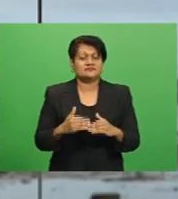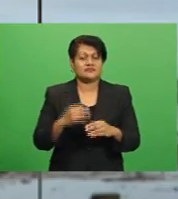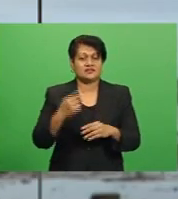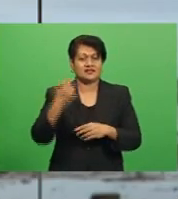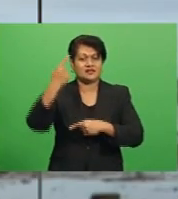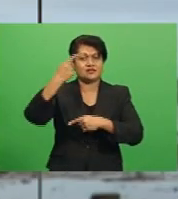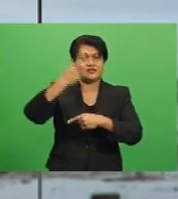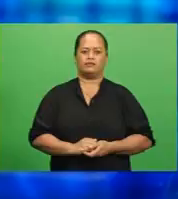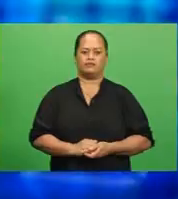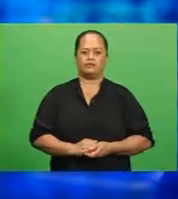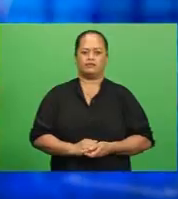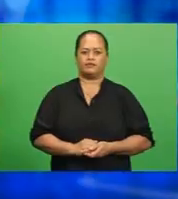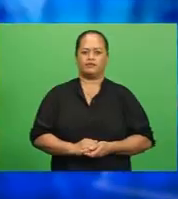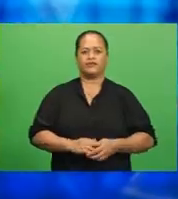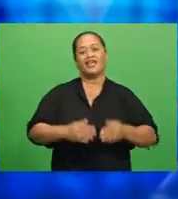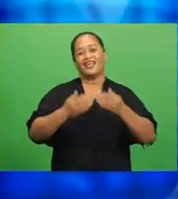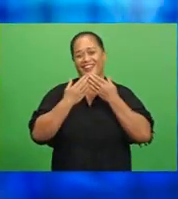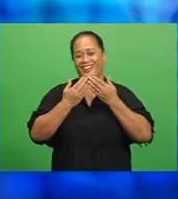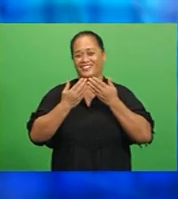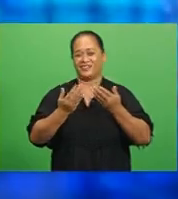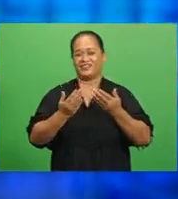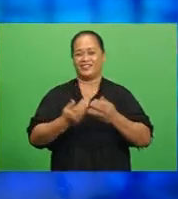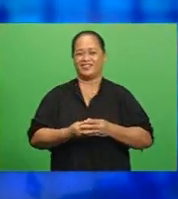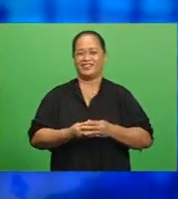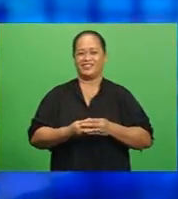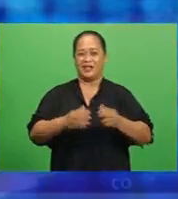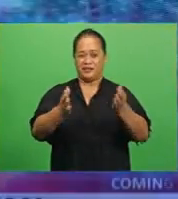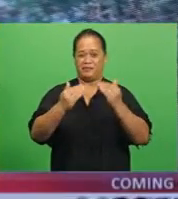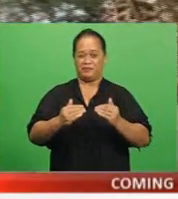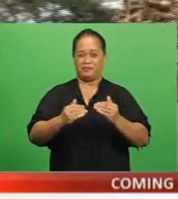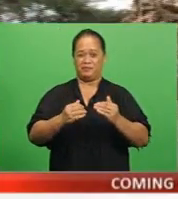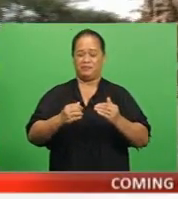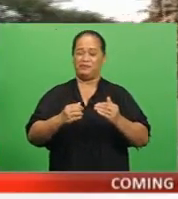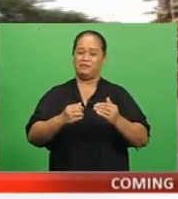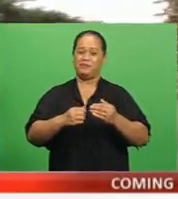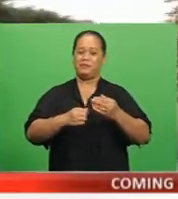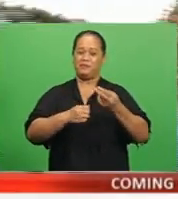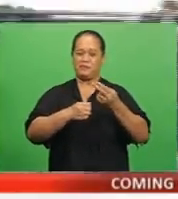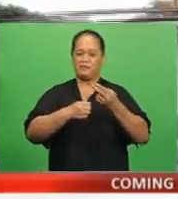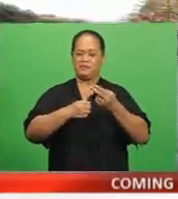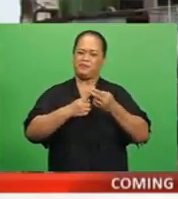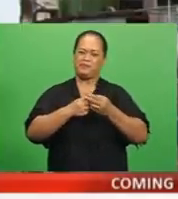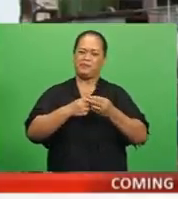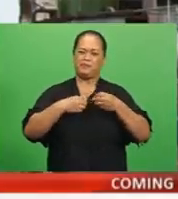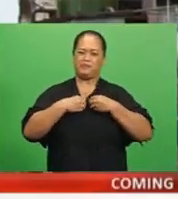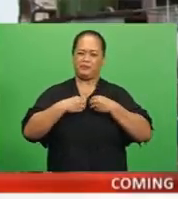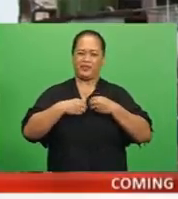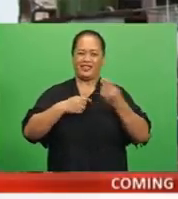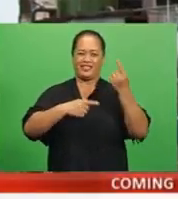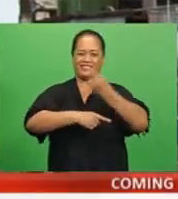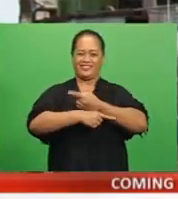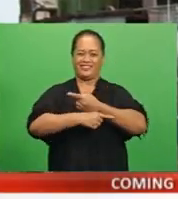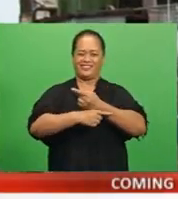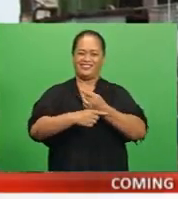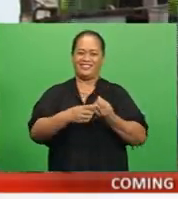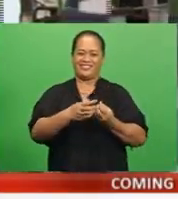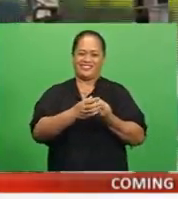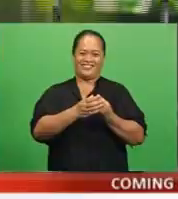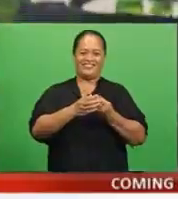business with Whitney. Thanks, Edwin. Coming up in business tonight, cane growers' loan interest rate reduced.